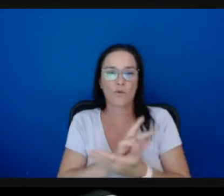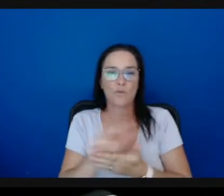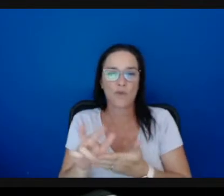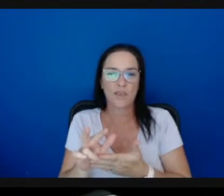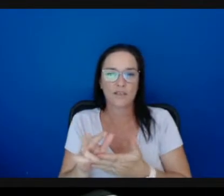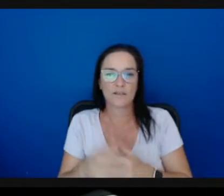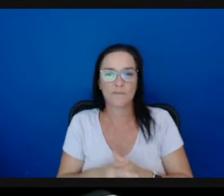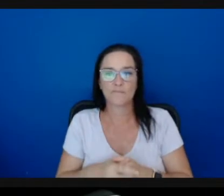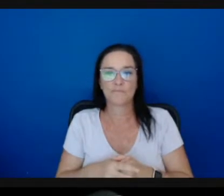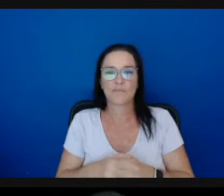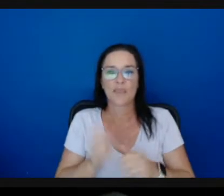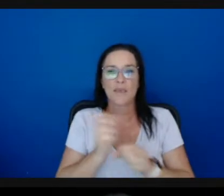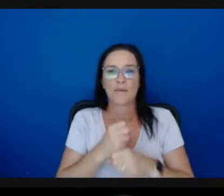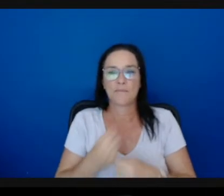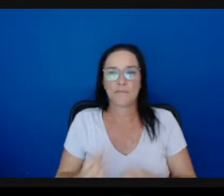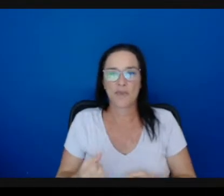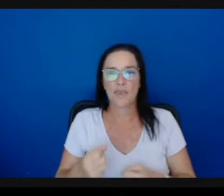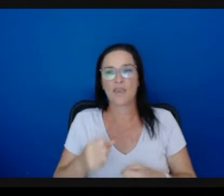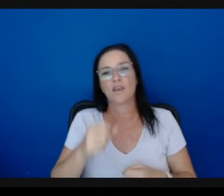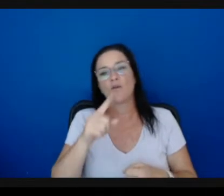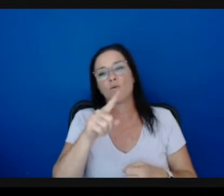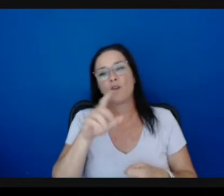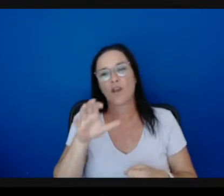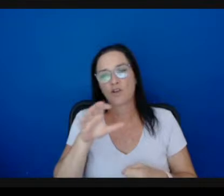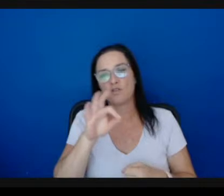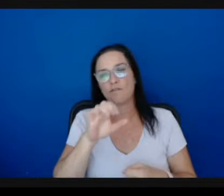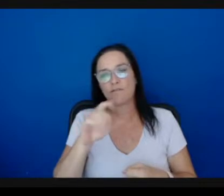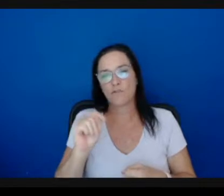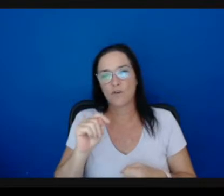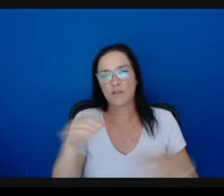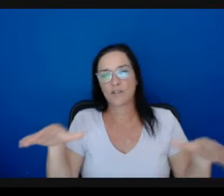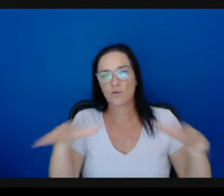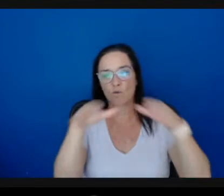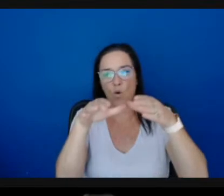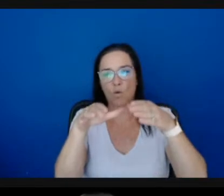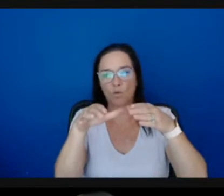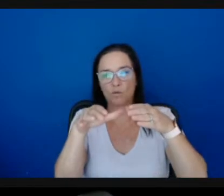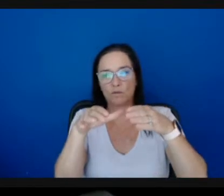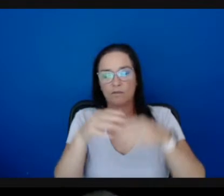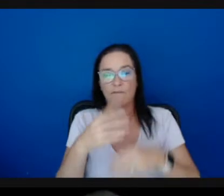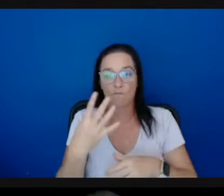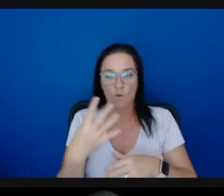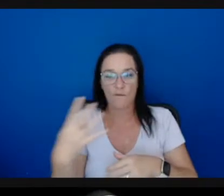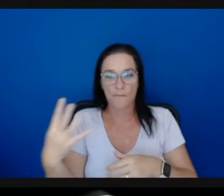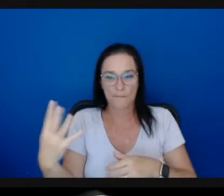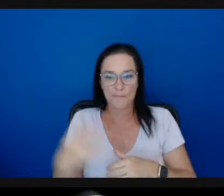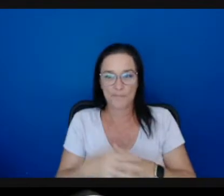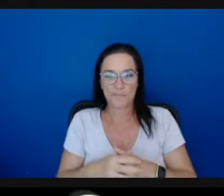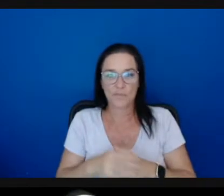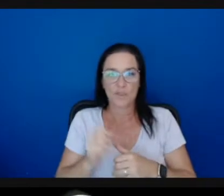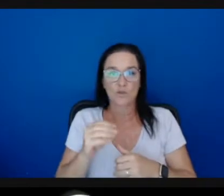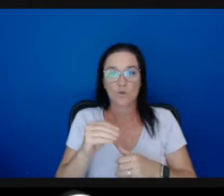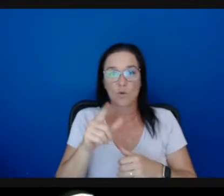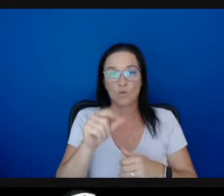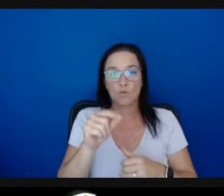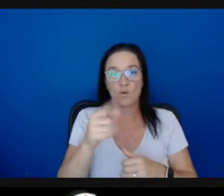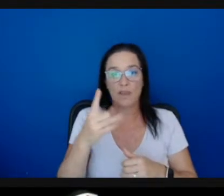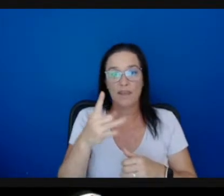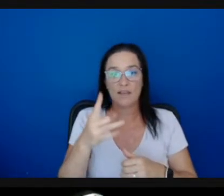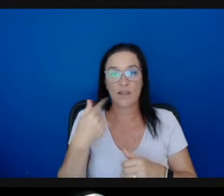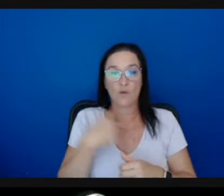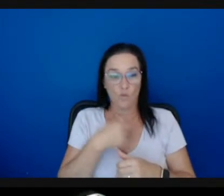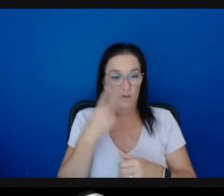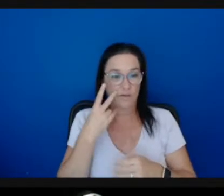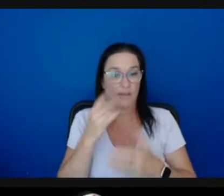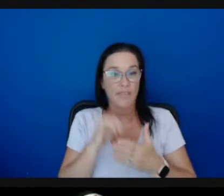formed 4 cinder cones about 100 feet high. So just a little pause here. In 2018, we saw reactivation in